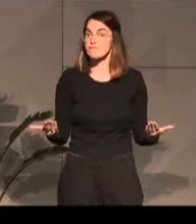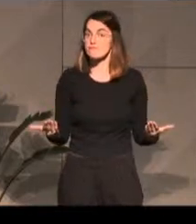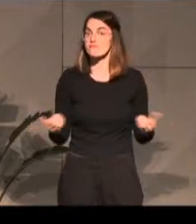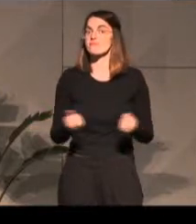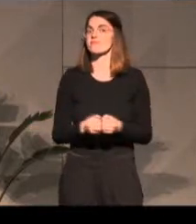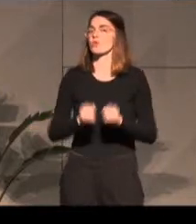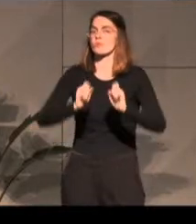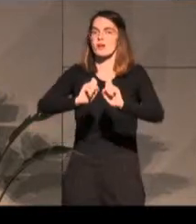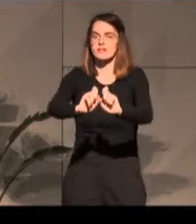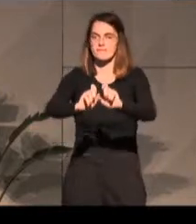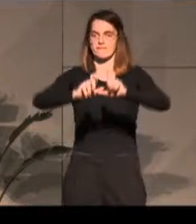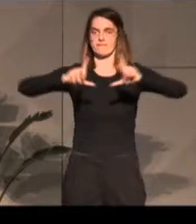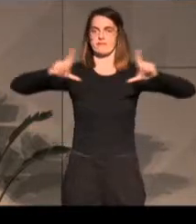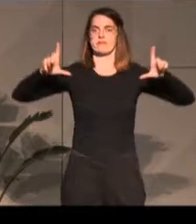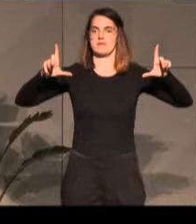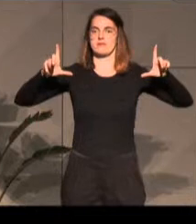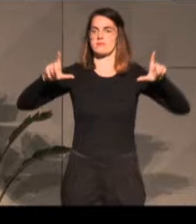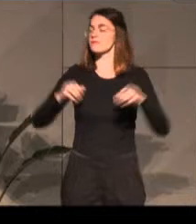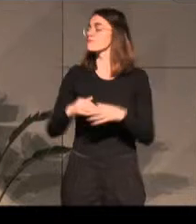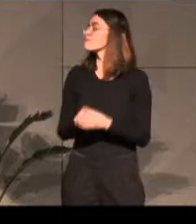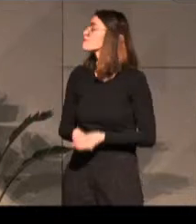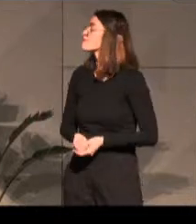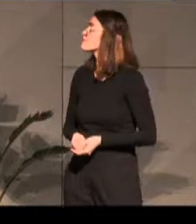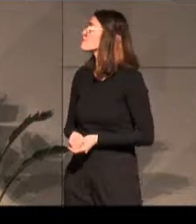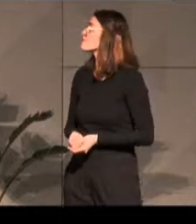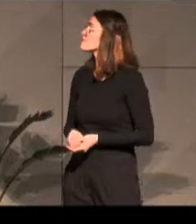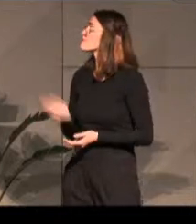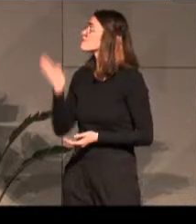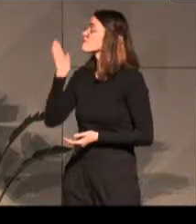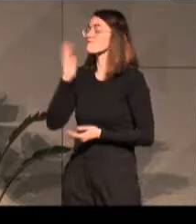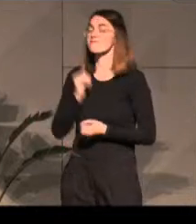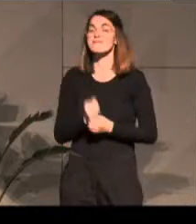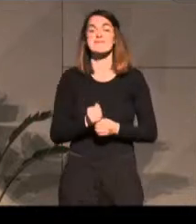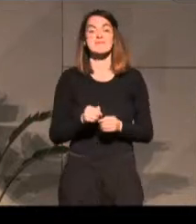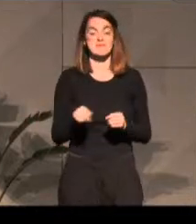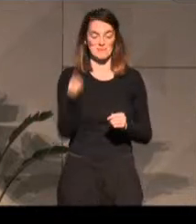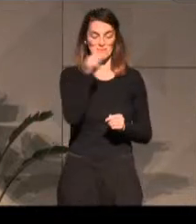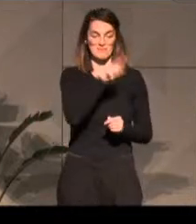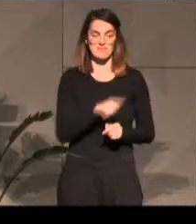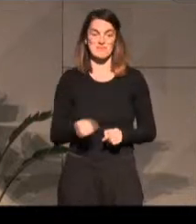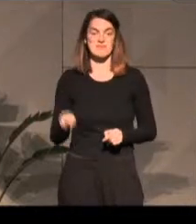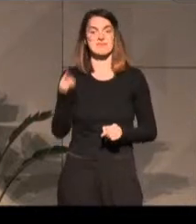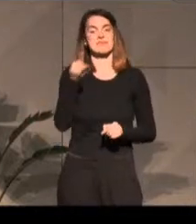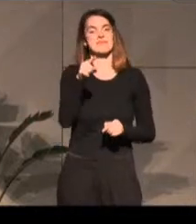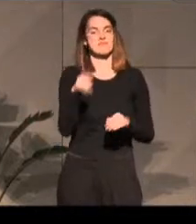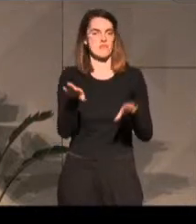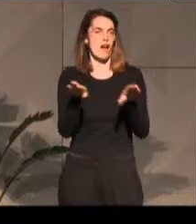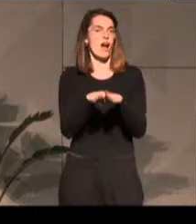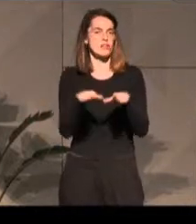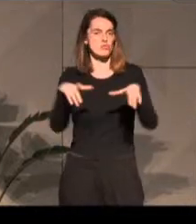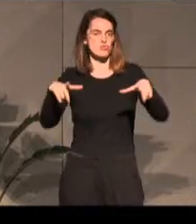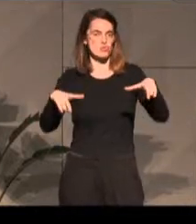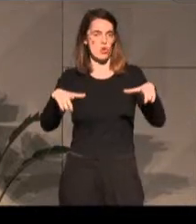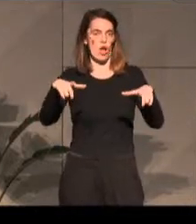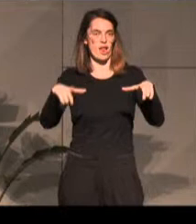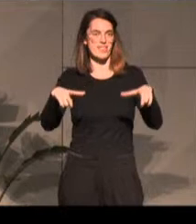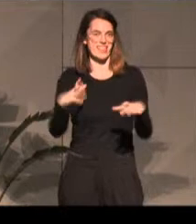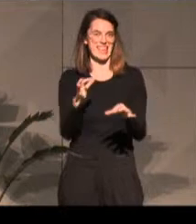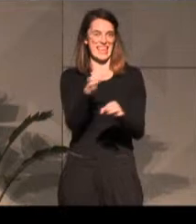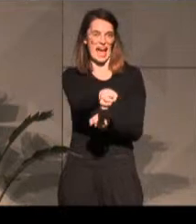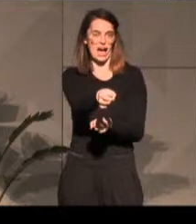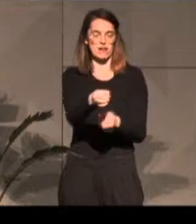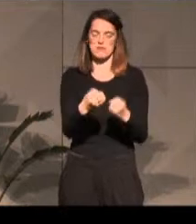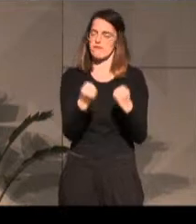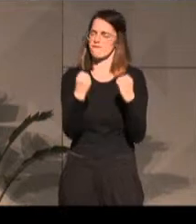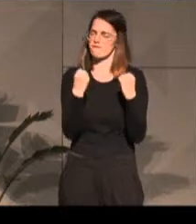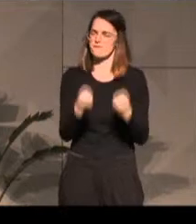So let's take a look at this in magnification. That's the ice floe with its core in the center. And